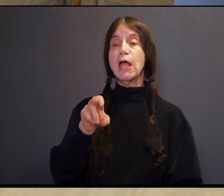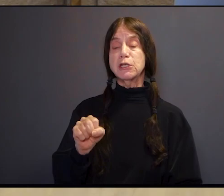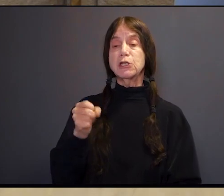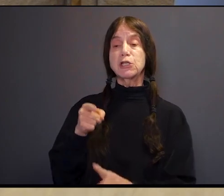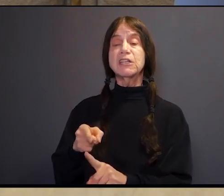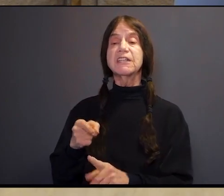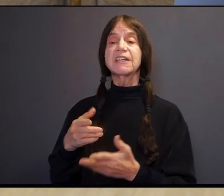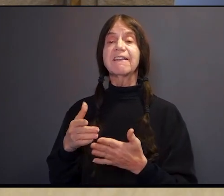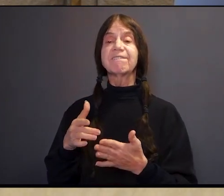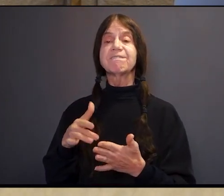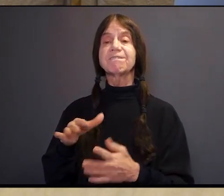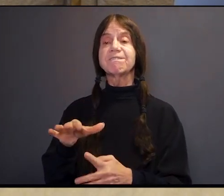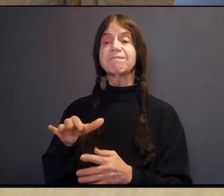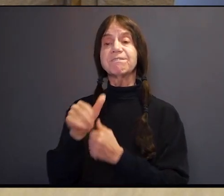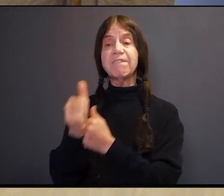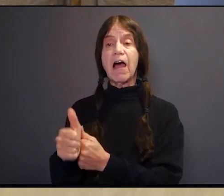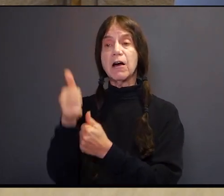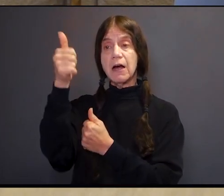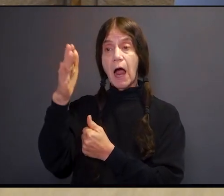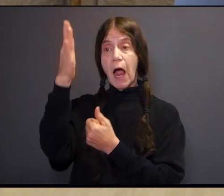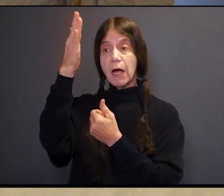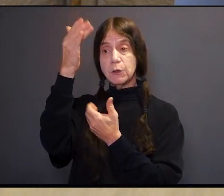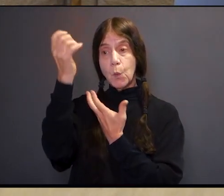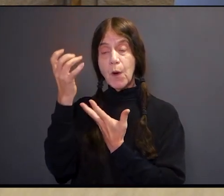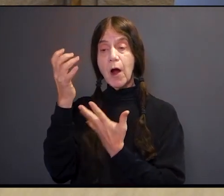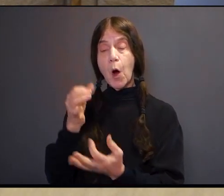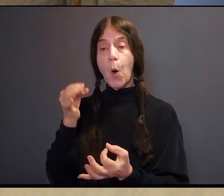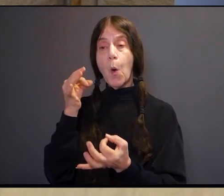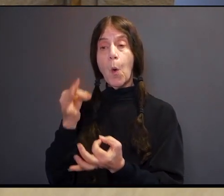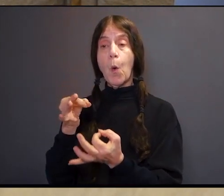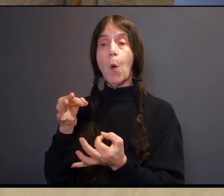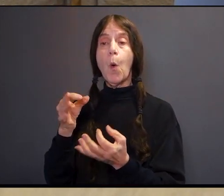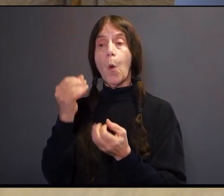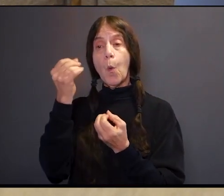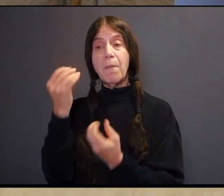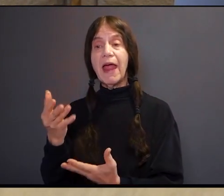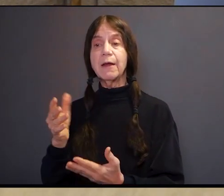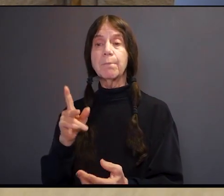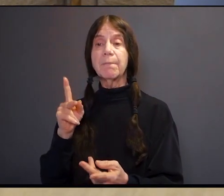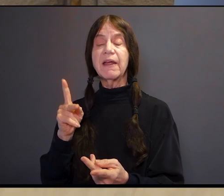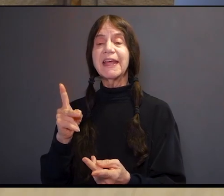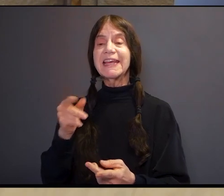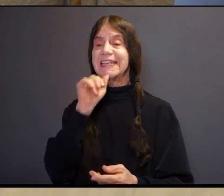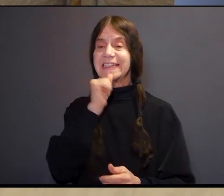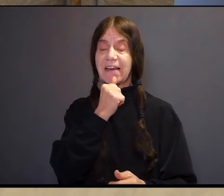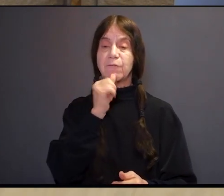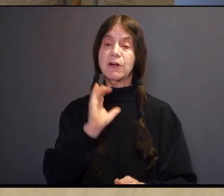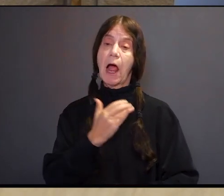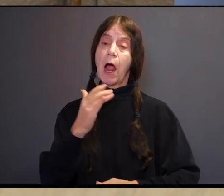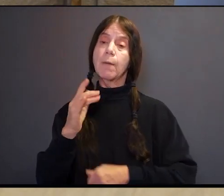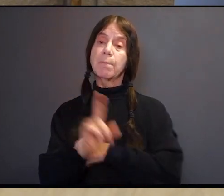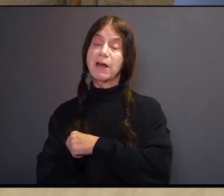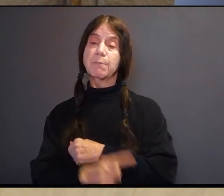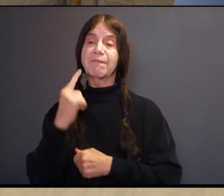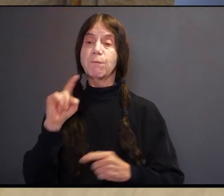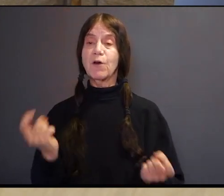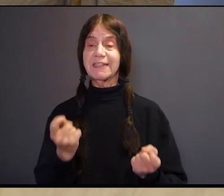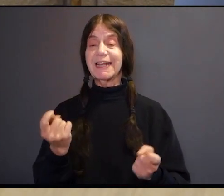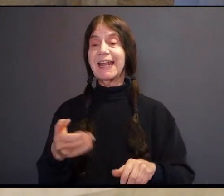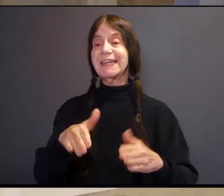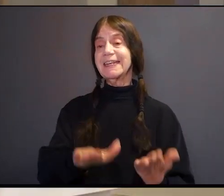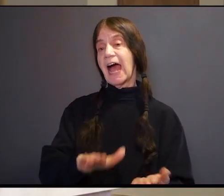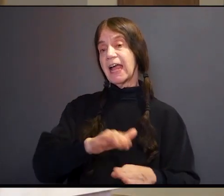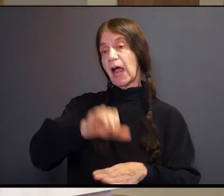followed the will of God perfectly on our behalf. He suffered the penalty for our sin, dying on the cross for each of